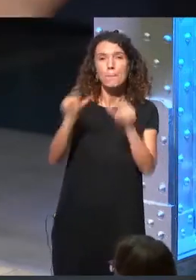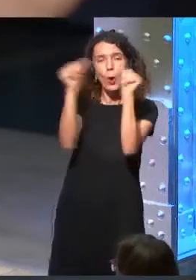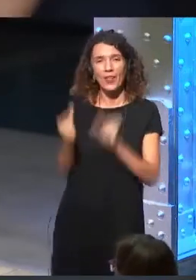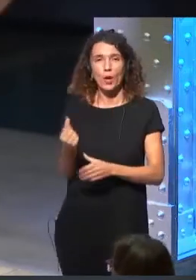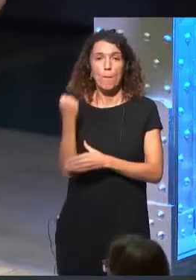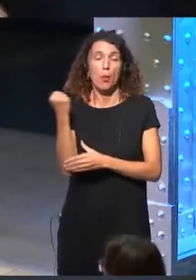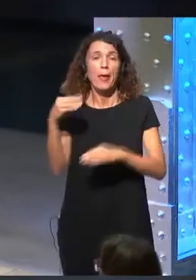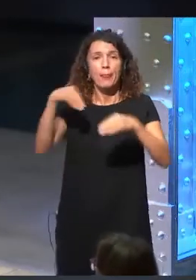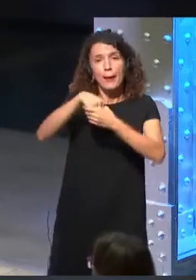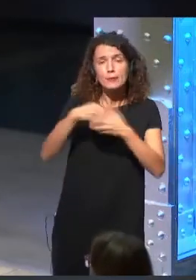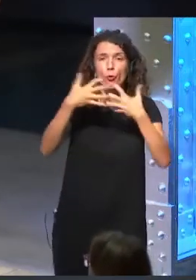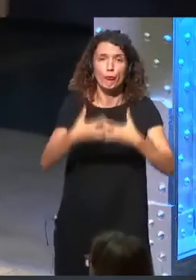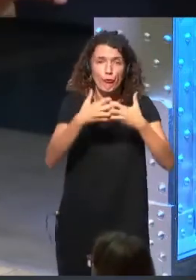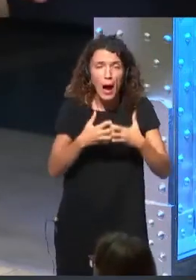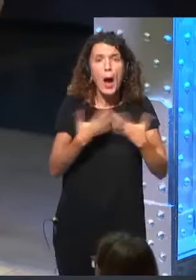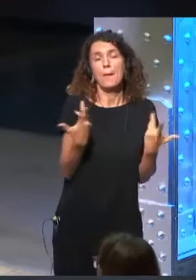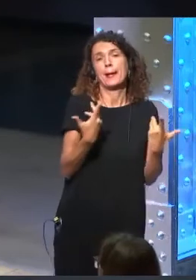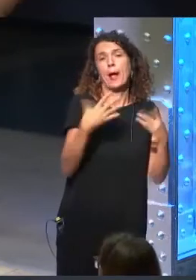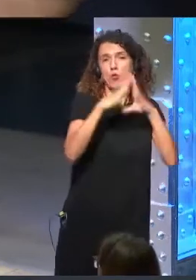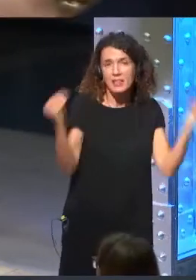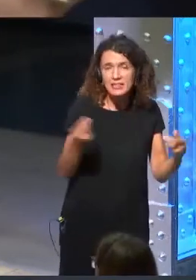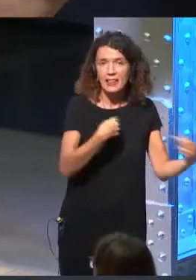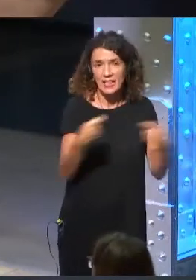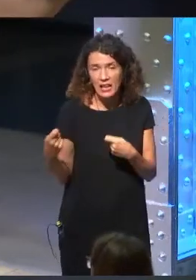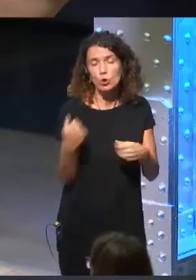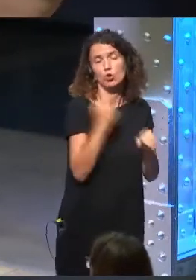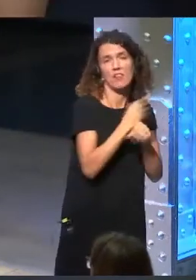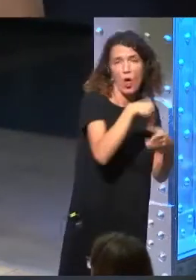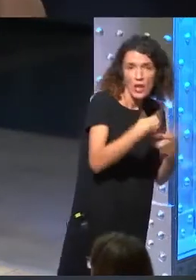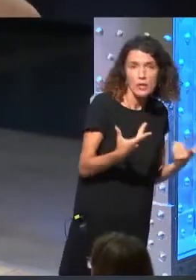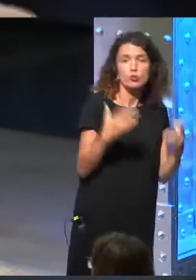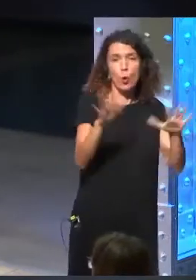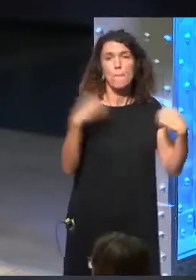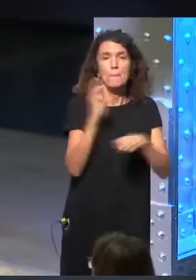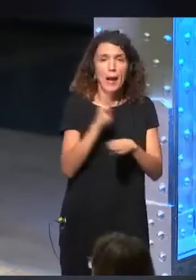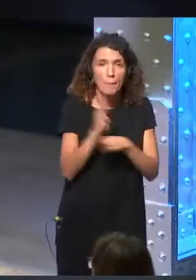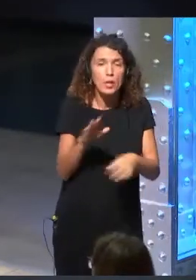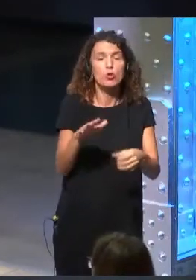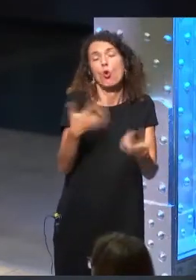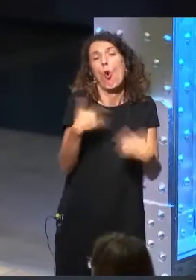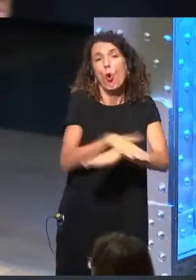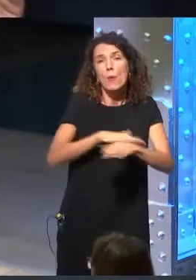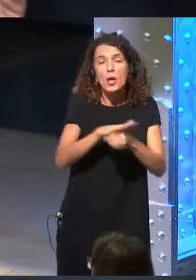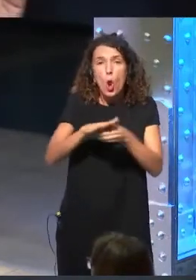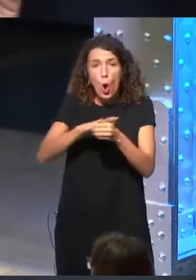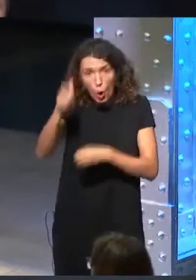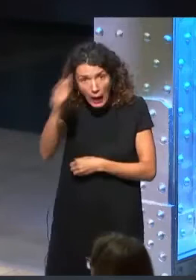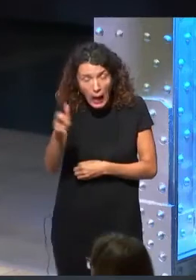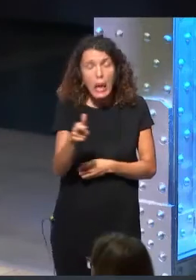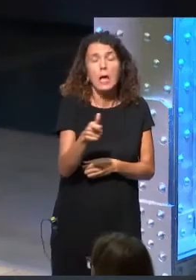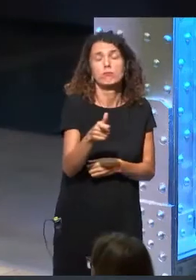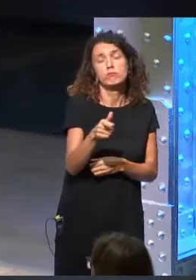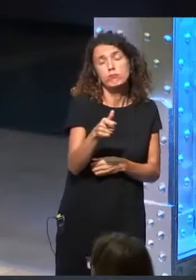factory, in the shop, in the workplace, in Parliament, in local government, that is actually quite at variance